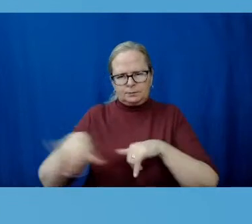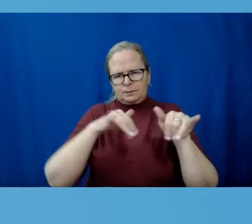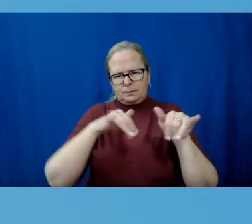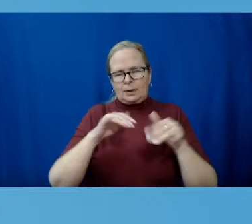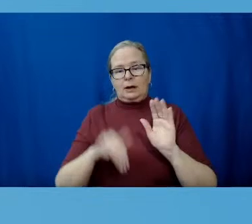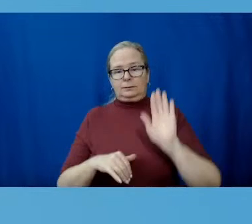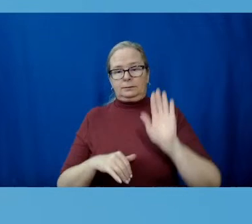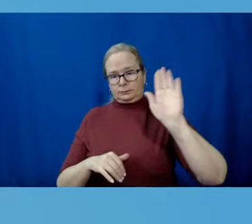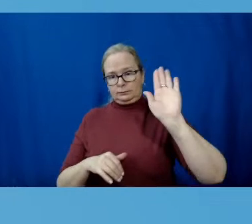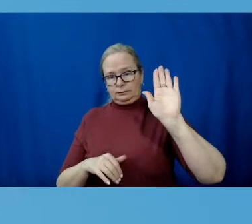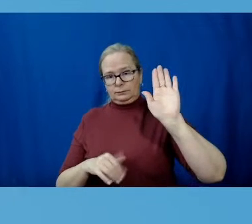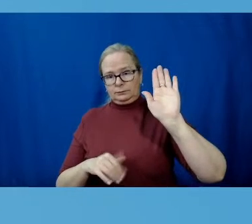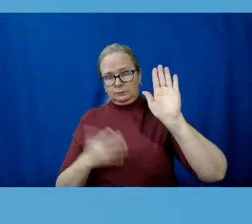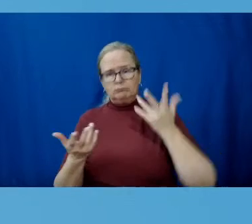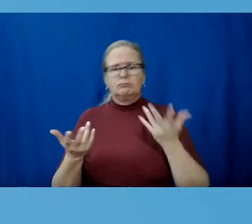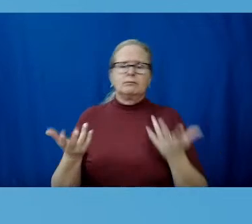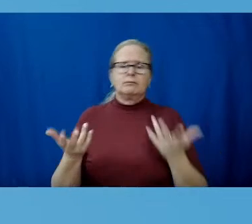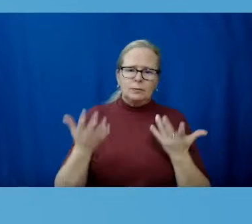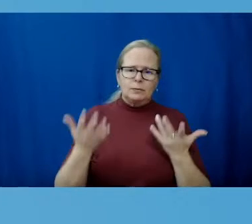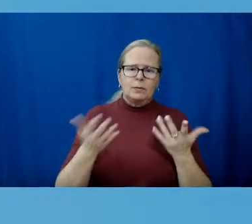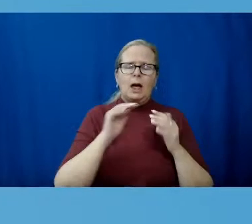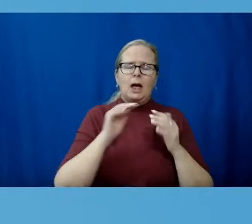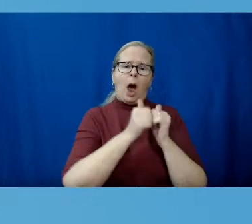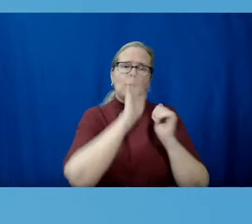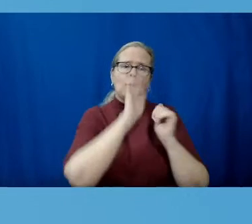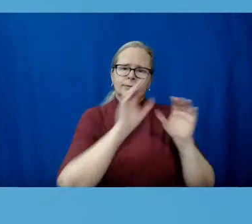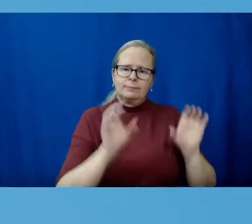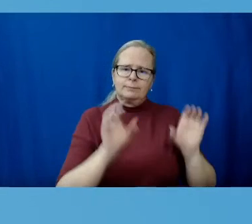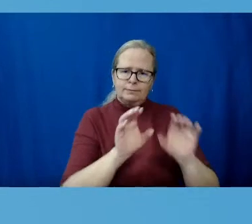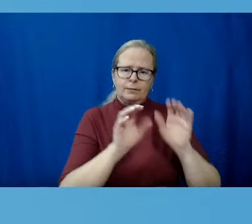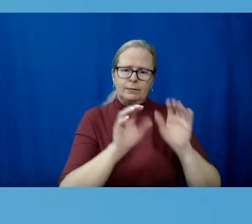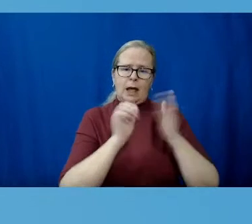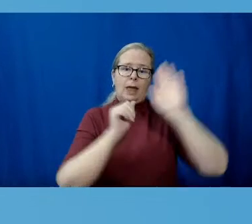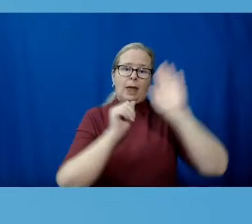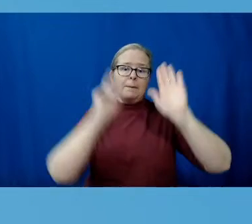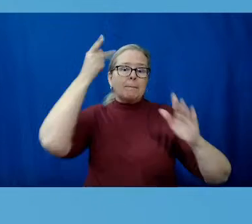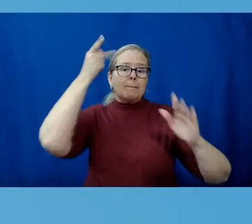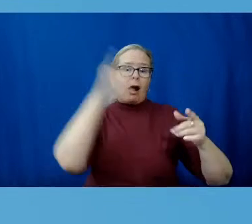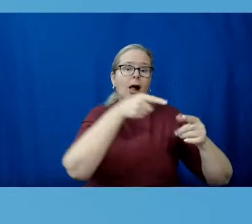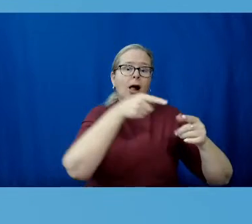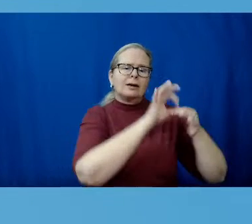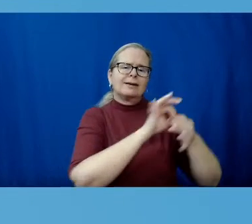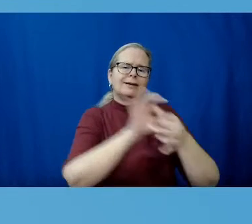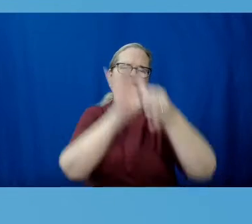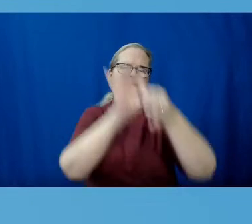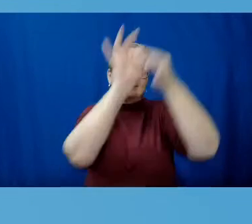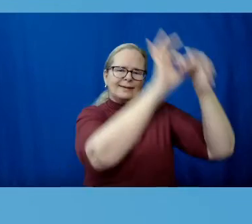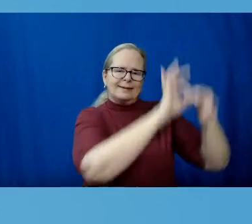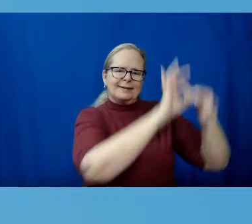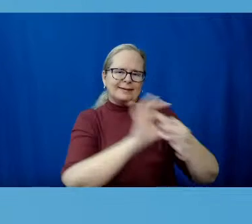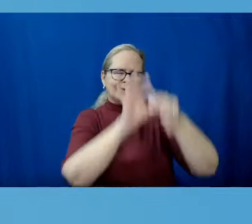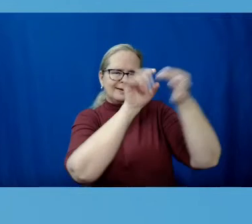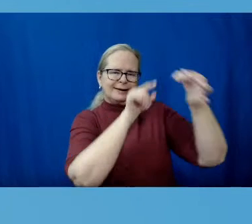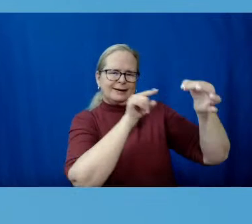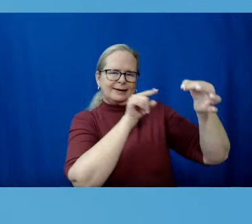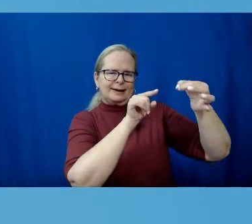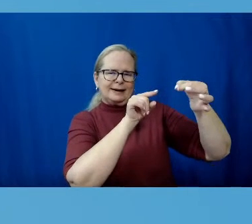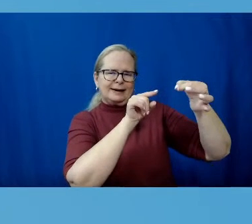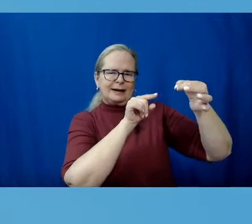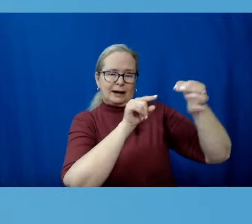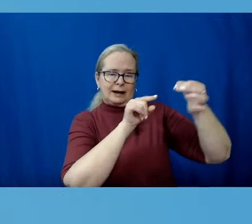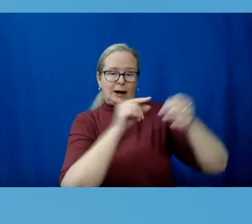a quarter of the UCP caucus condemned the government for bringing in COVID restrictions. That's